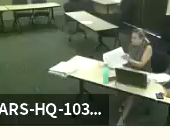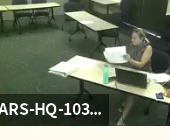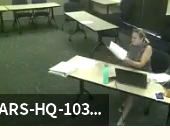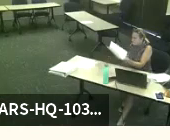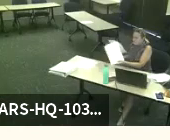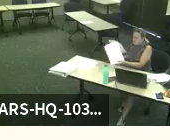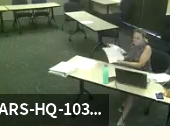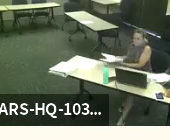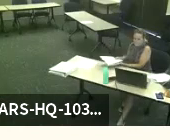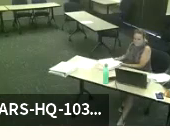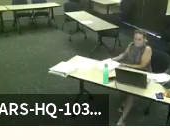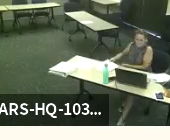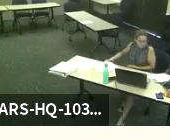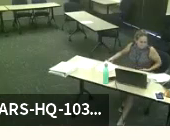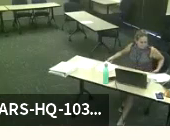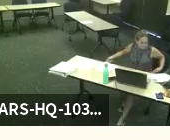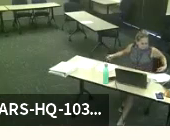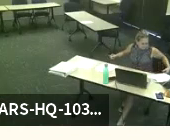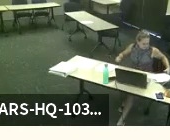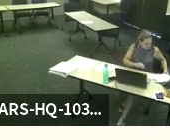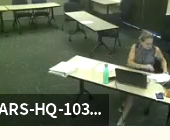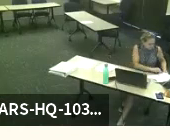Everybody get off.